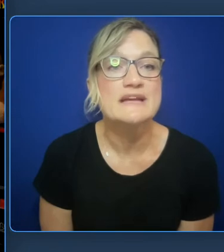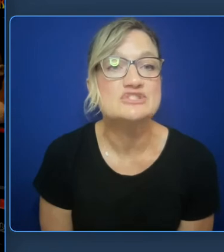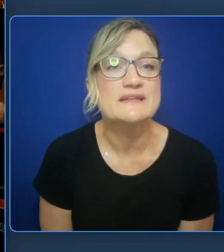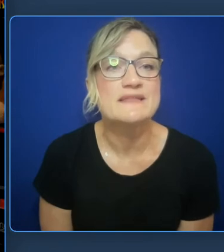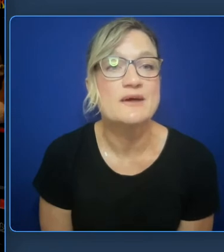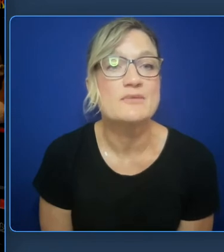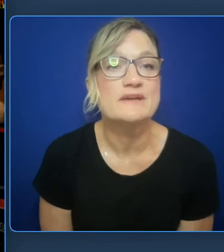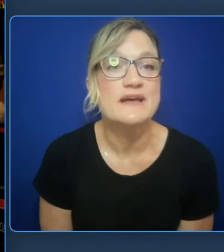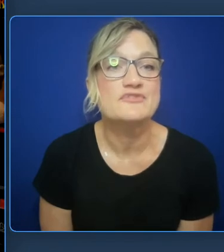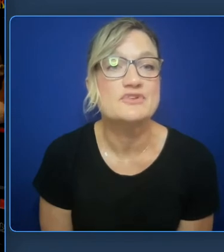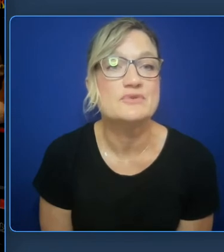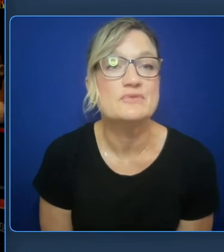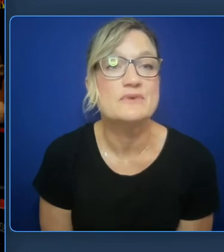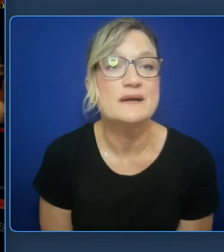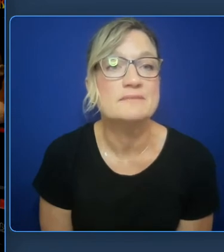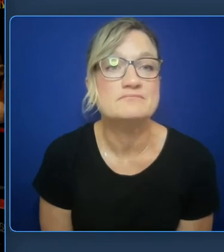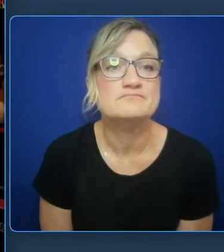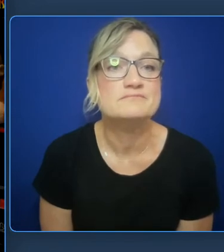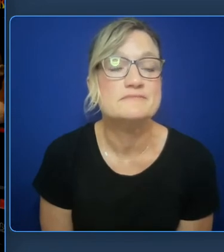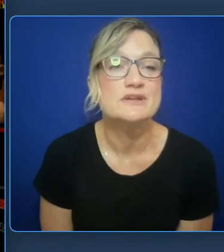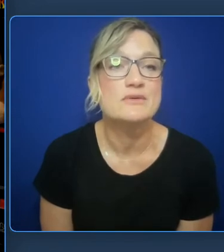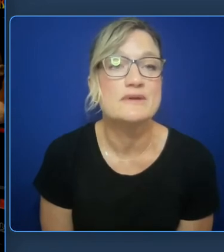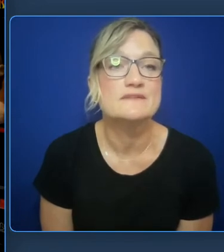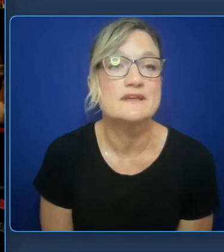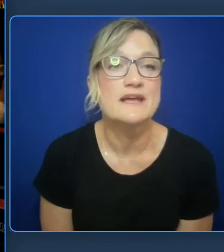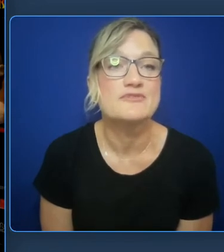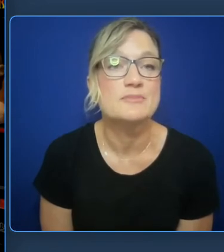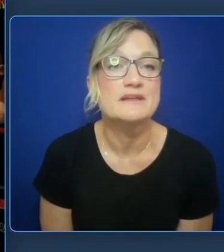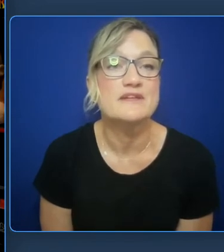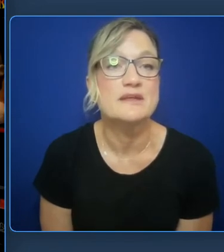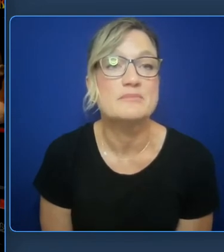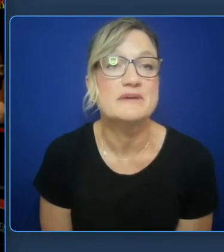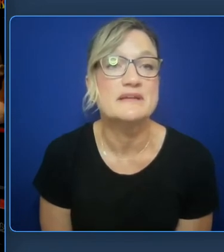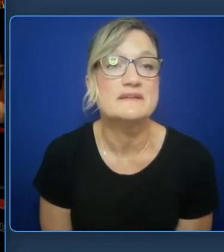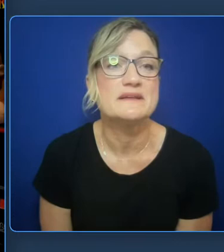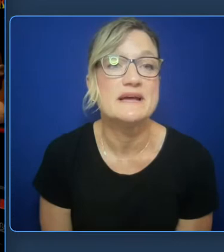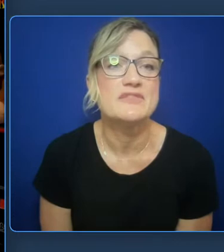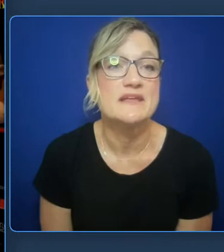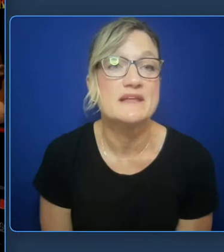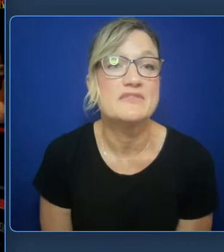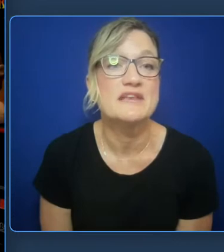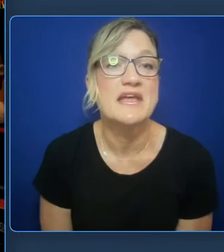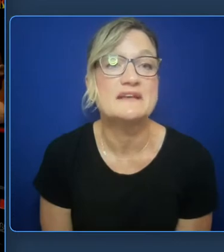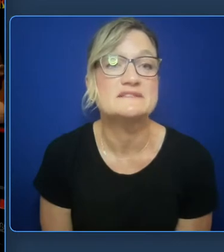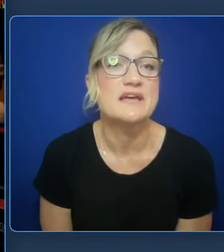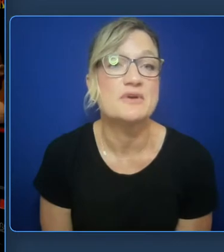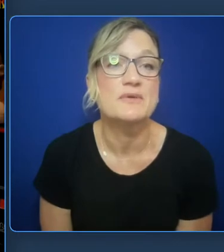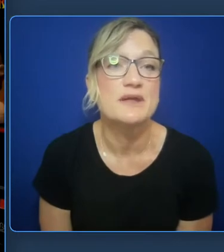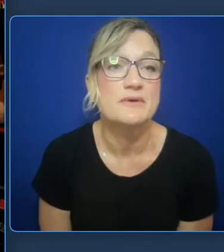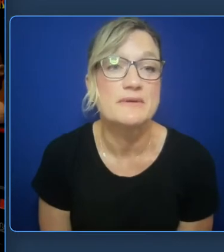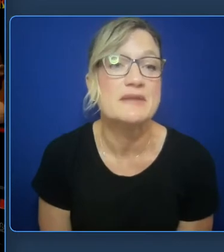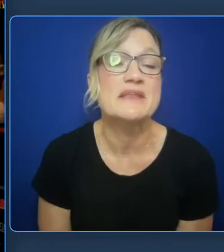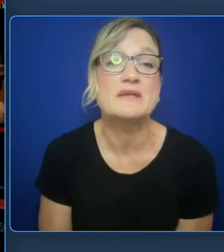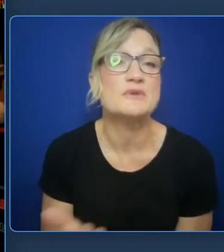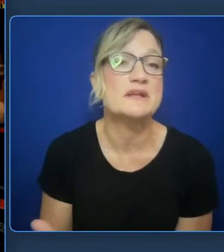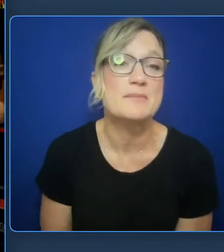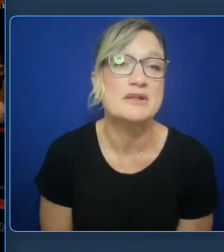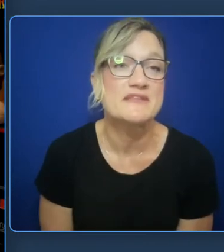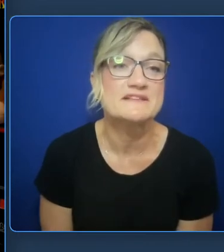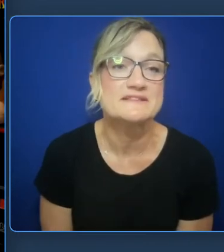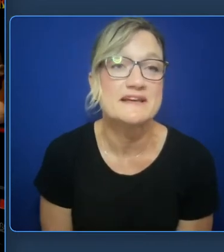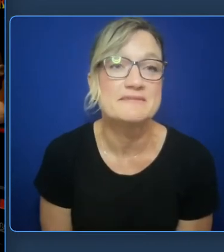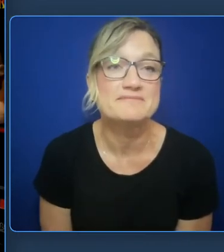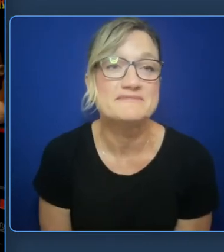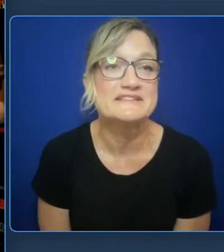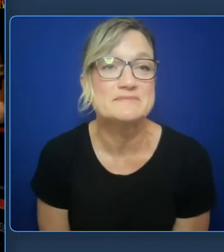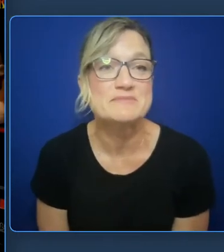There's no magic in that. We have to, it's going to have to be developed. But I think in the next, I don't know. Anybody else want to comment